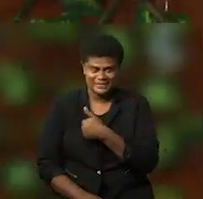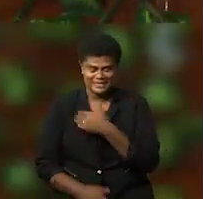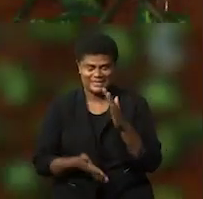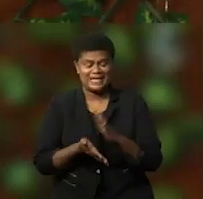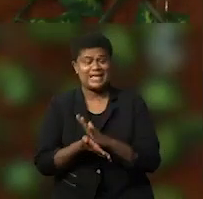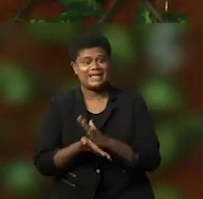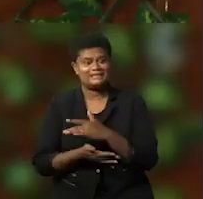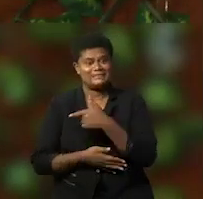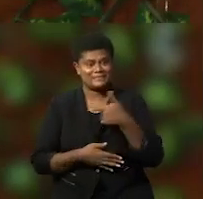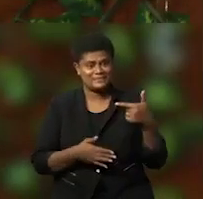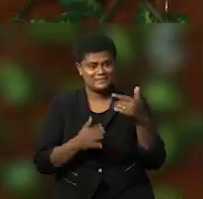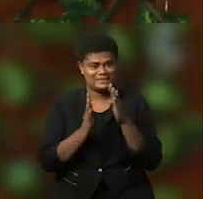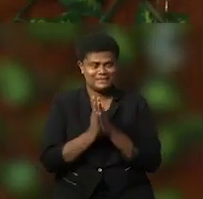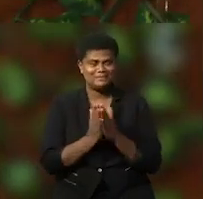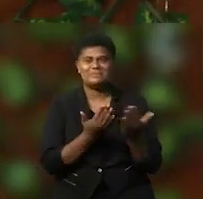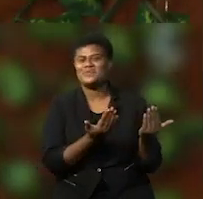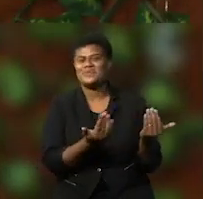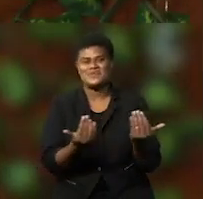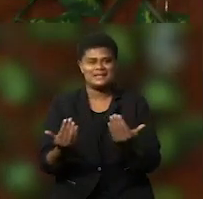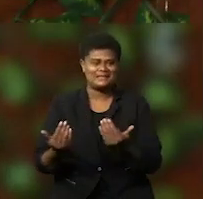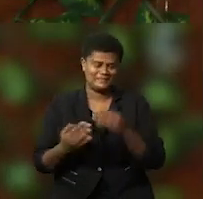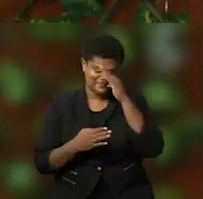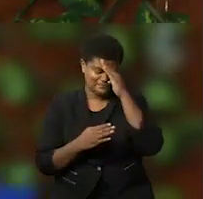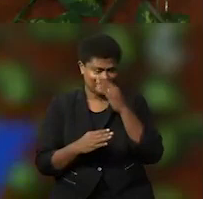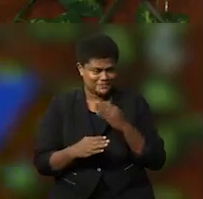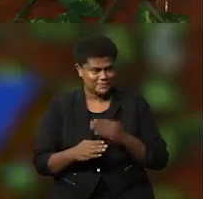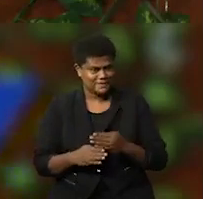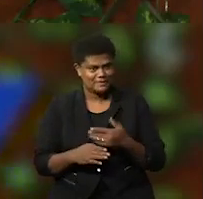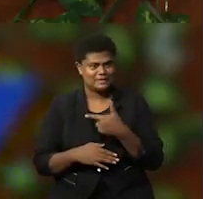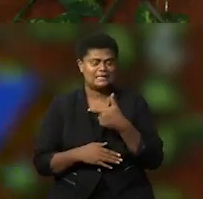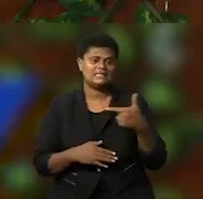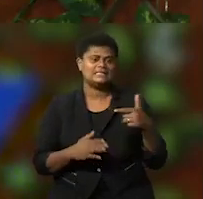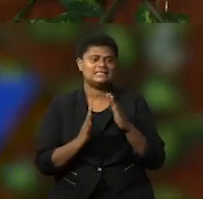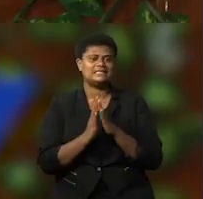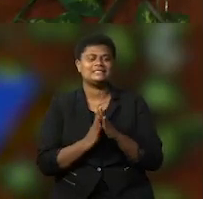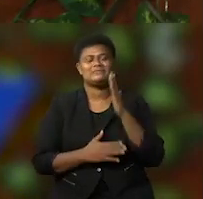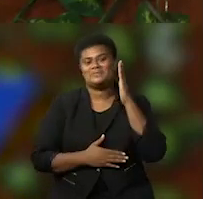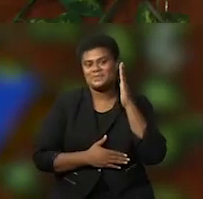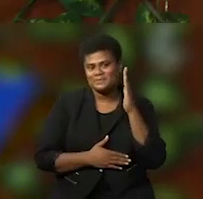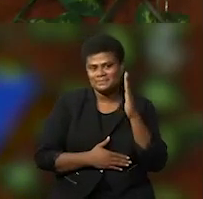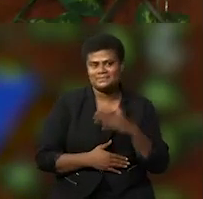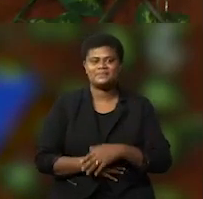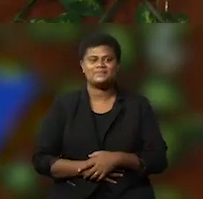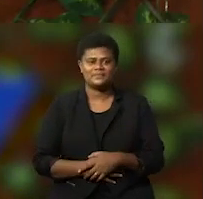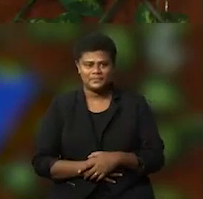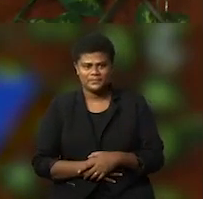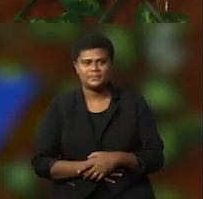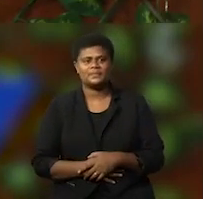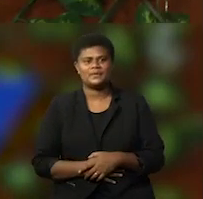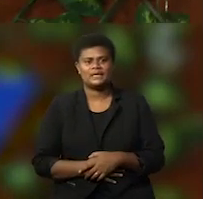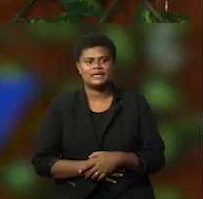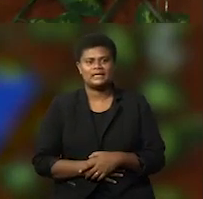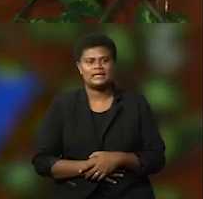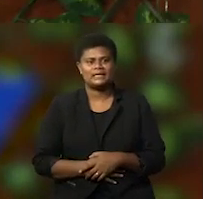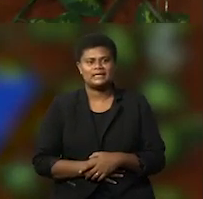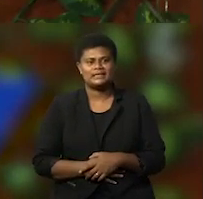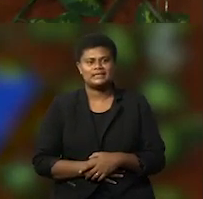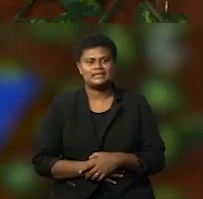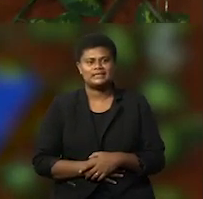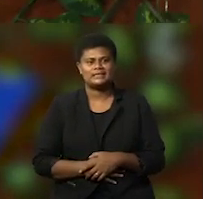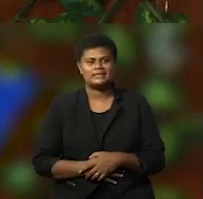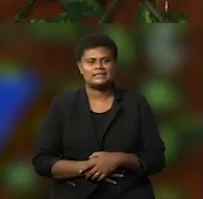Sandra, happy Sabbath and welcome to Hope Sabbath School. I believe that we give thanks, praises, and honor God for his love